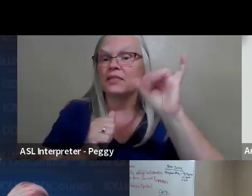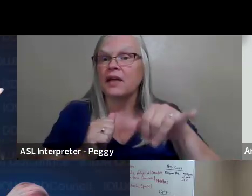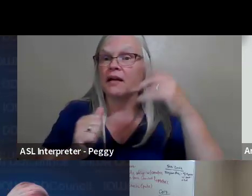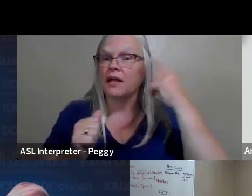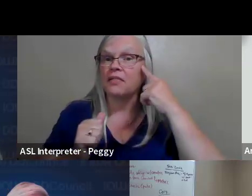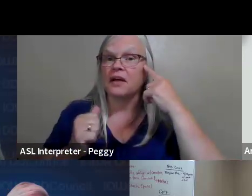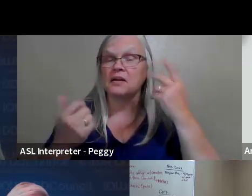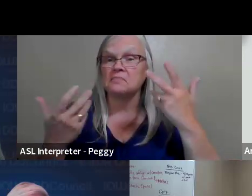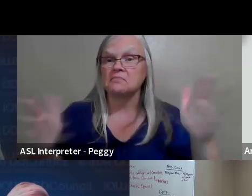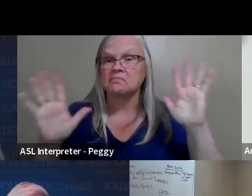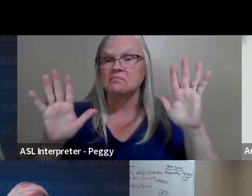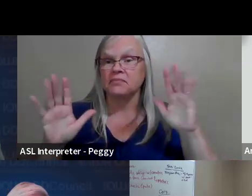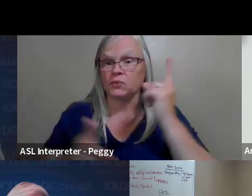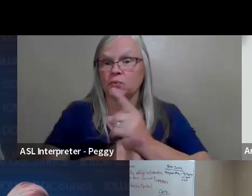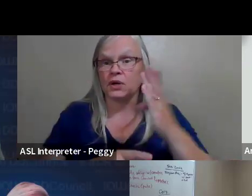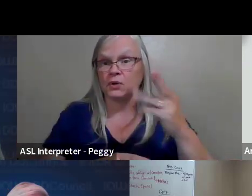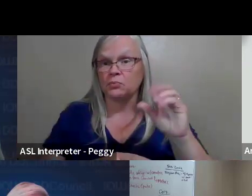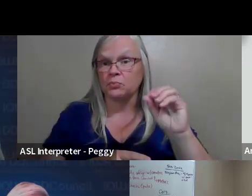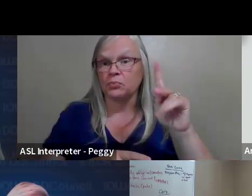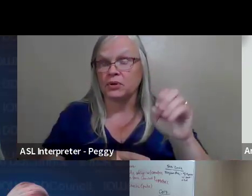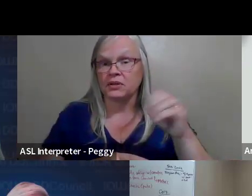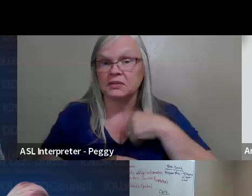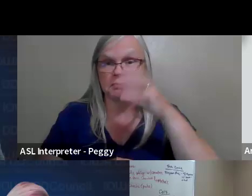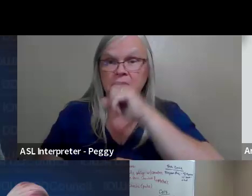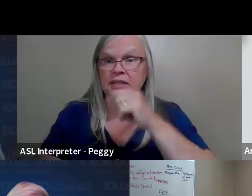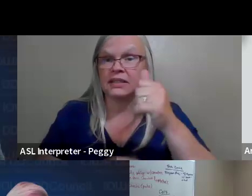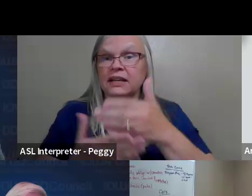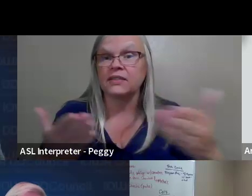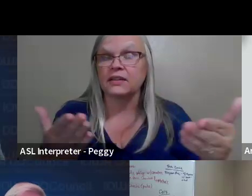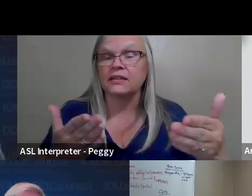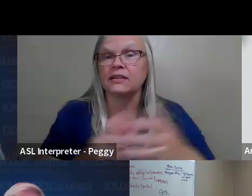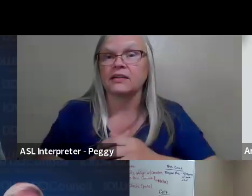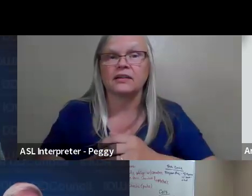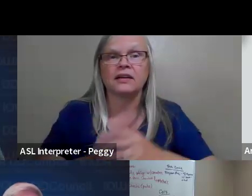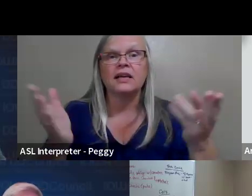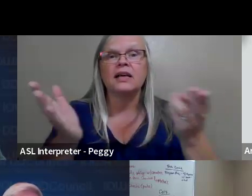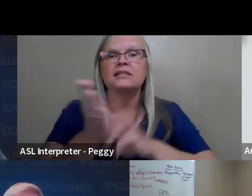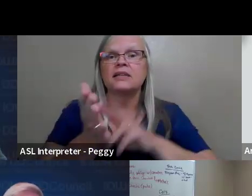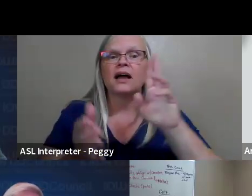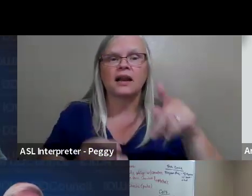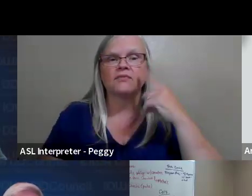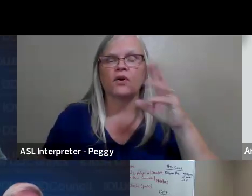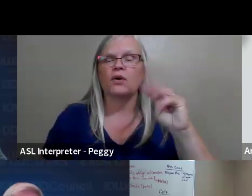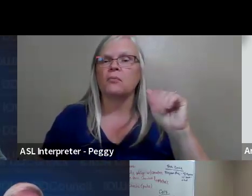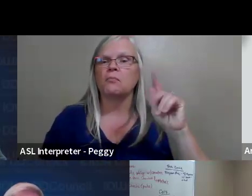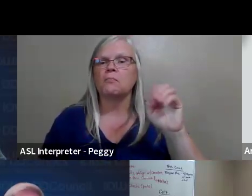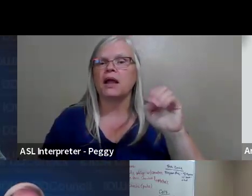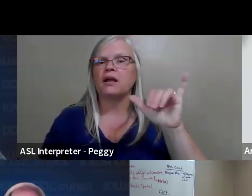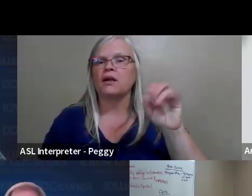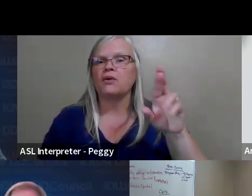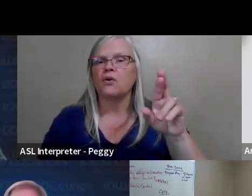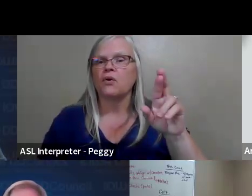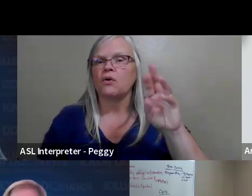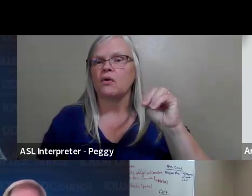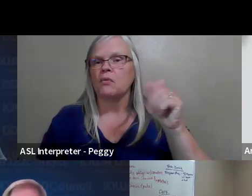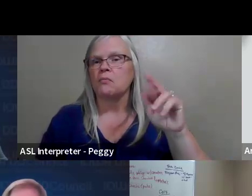I think we are done, right, Brooke? Did I miss anything? No, Oh, sign up for Make Your Mark. Oh, we do have, you still can sign up